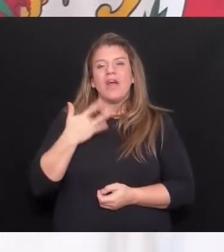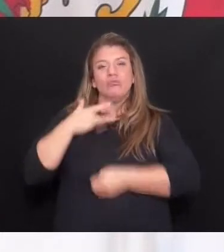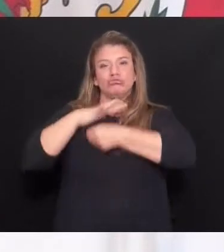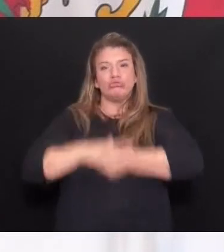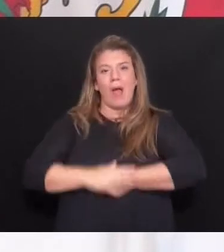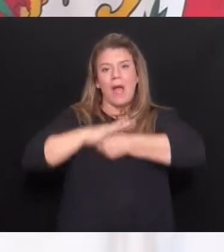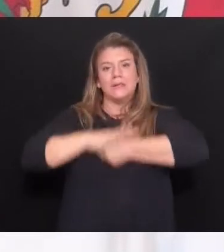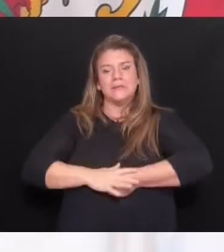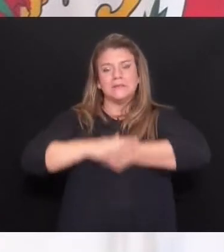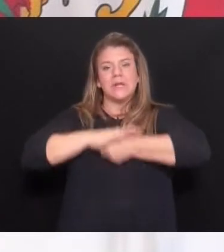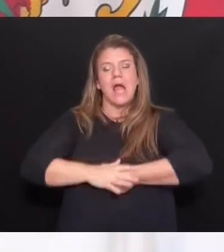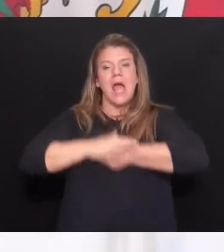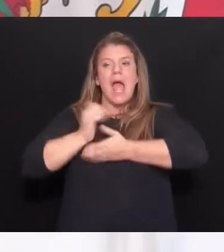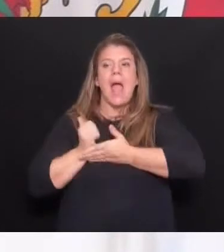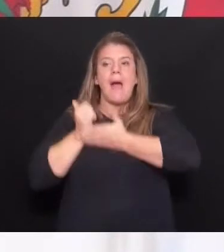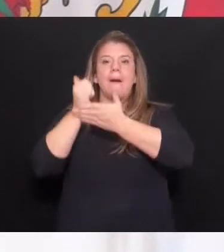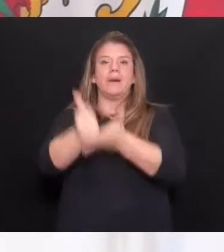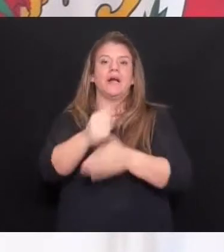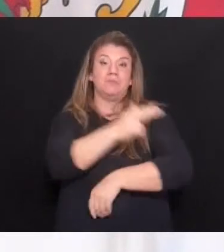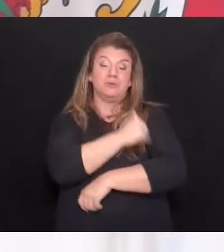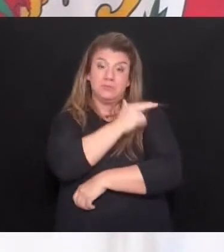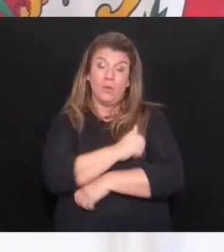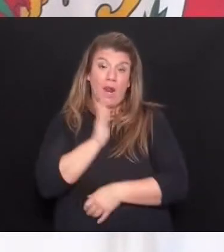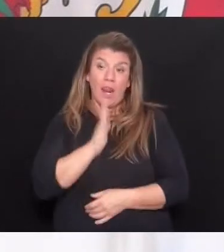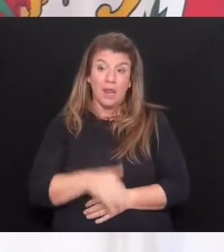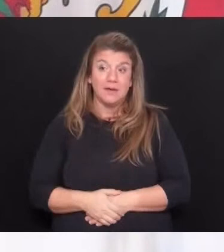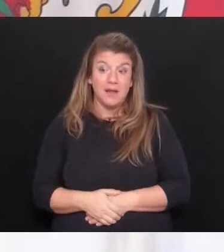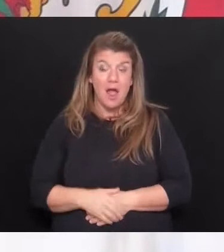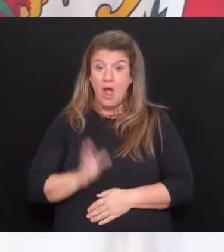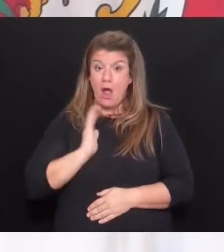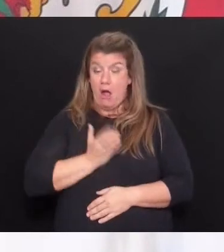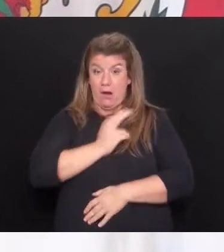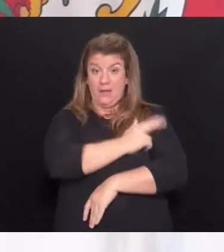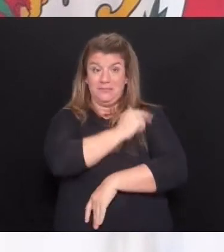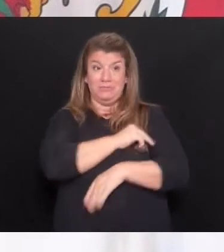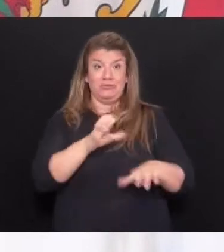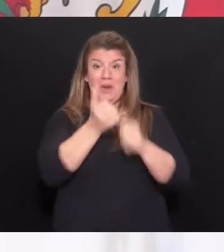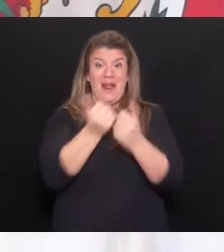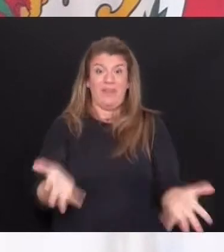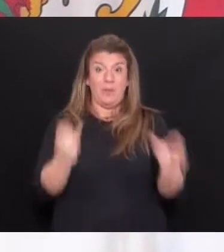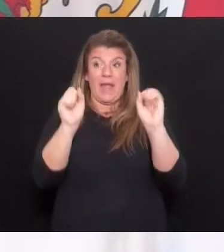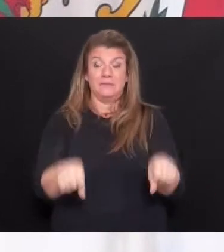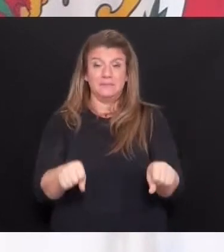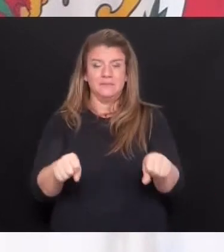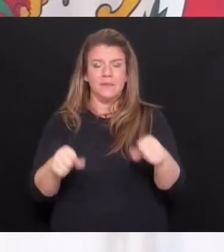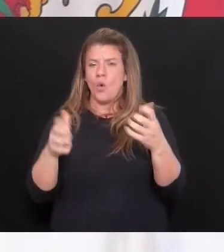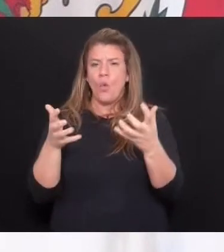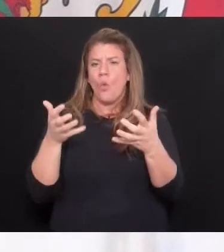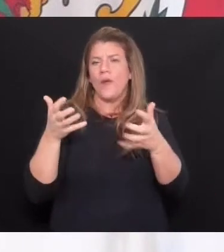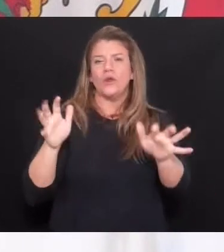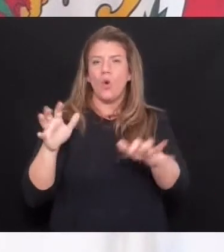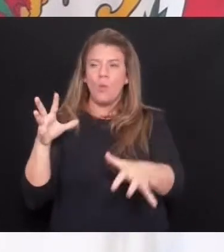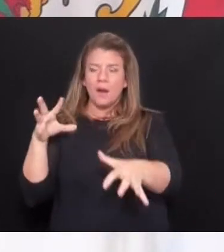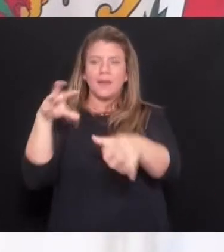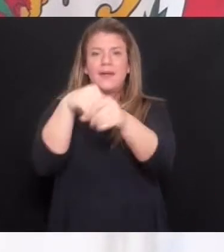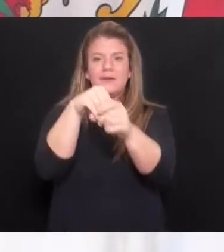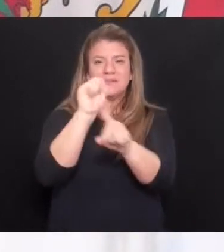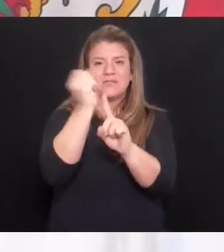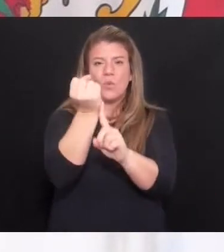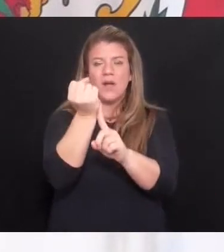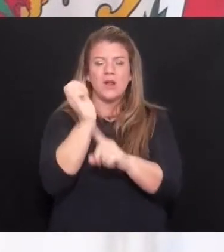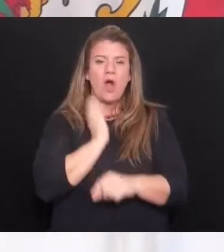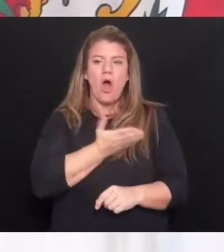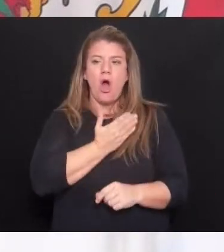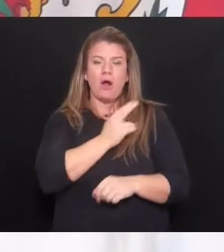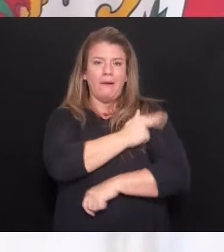hospitals. You know, our hospitals are doing all they can do. We do not want to get in a situation where we've overloaded our hospitals and